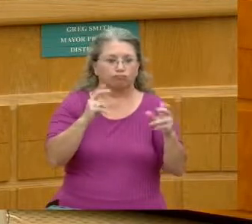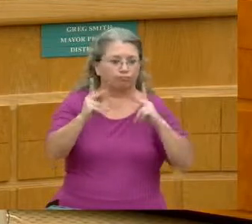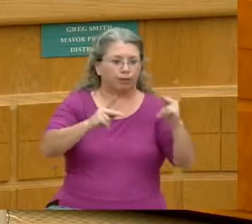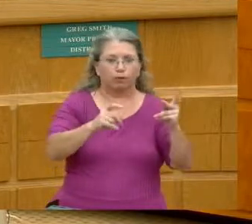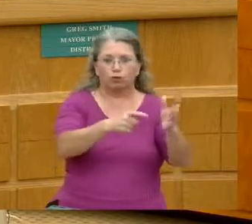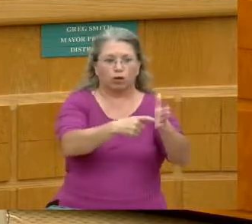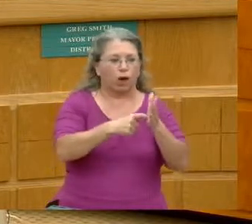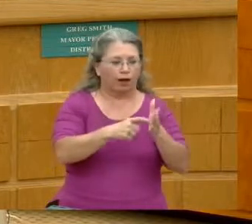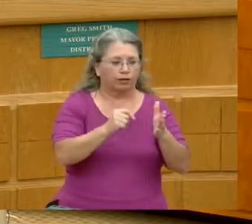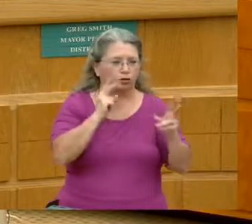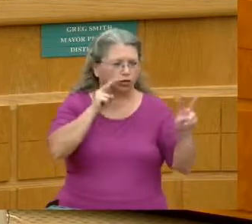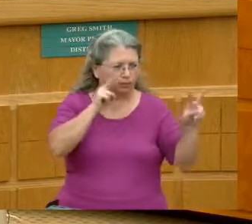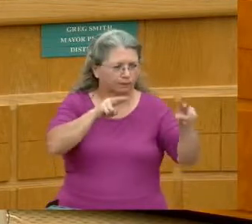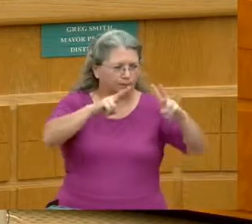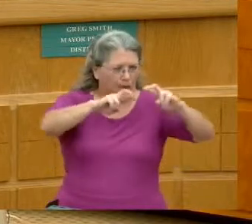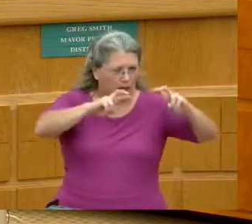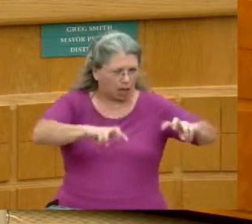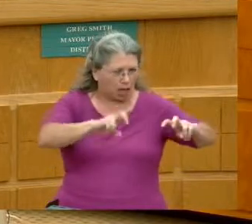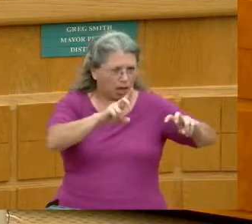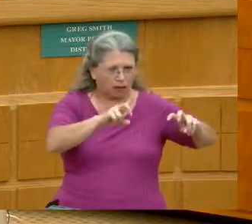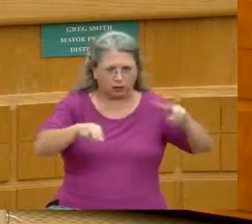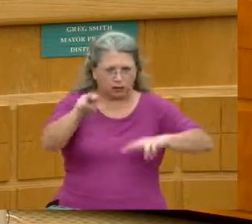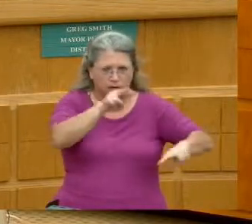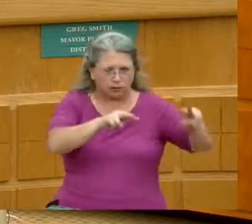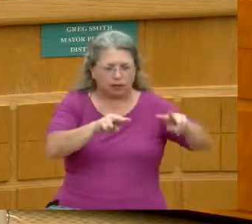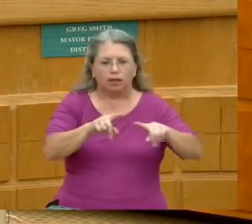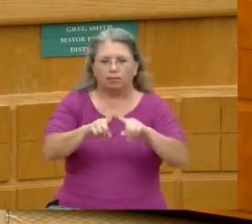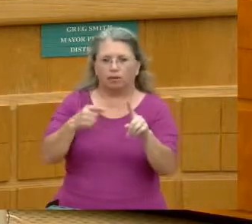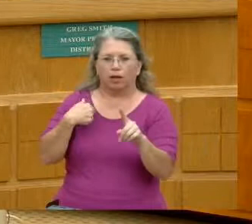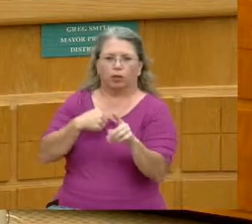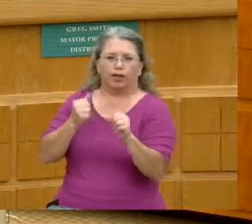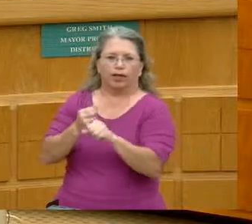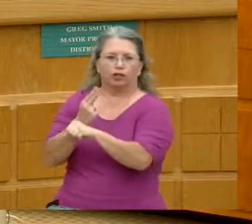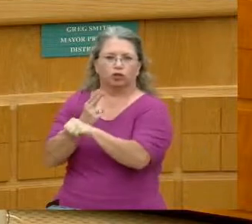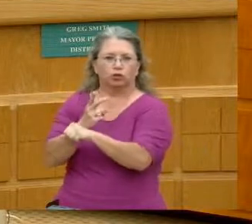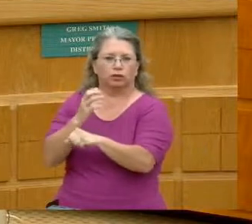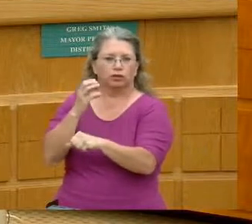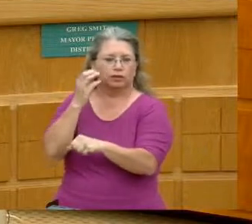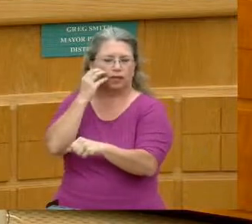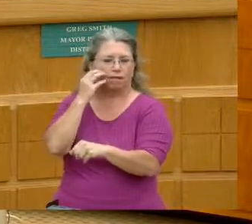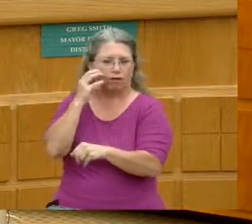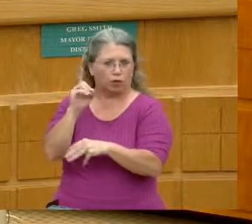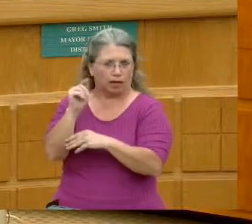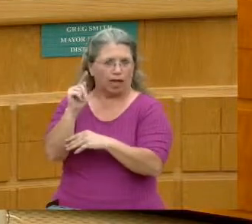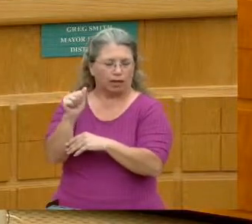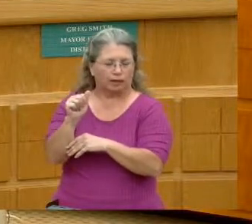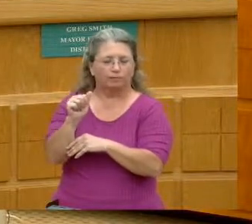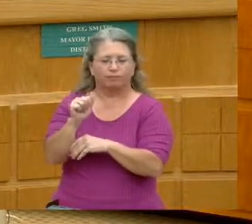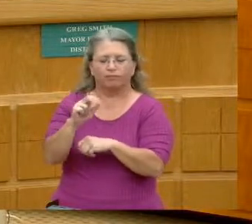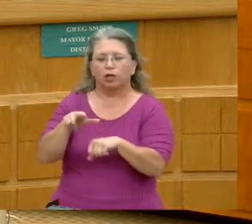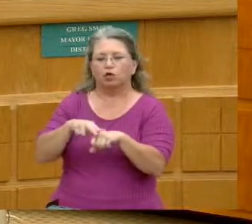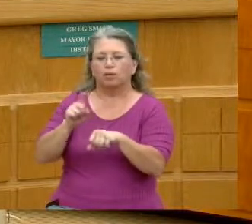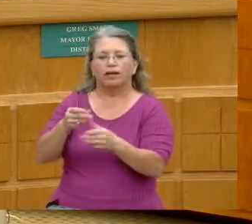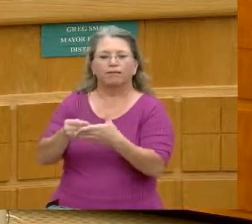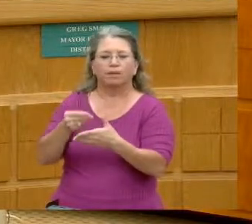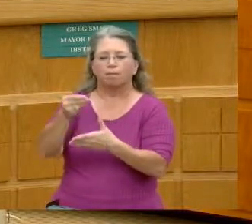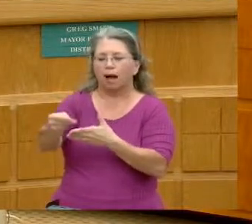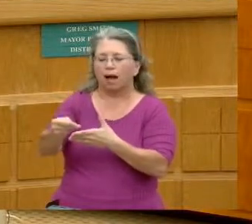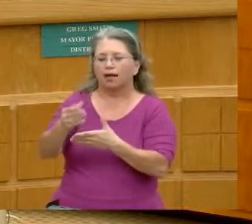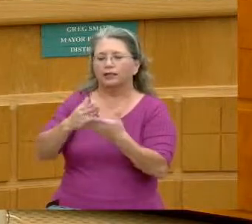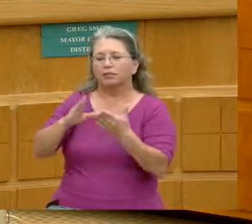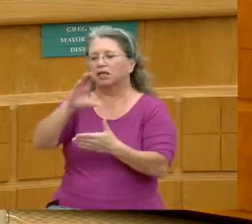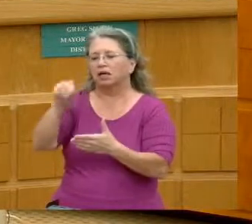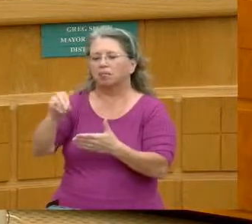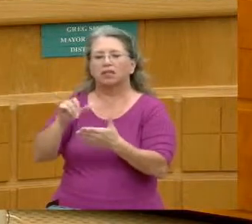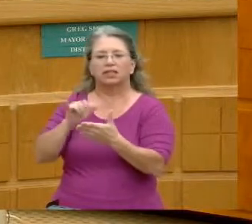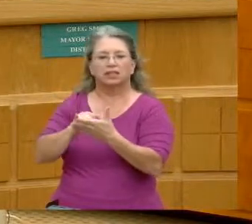available cell phone data, which normally you have to buy, but because of COVID-19, some of the companies that buy and sell this data have made some